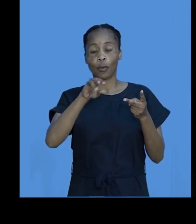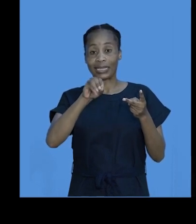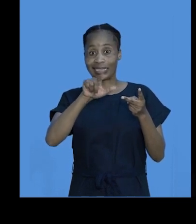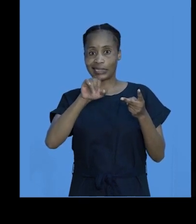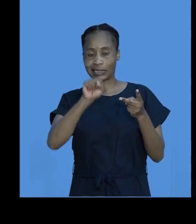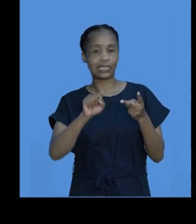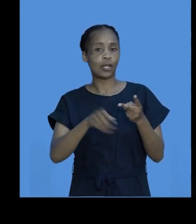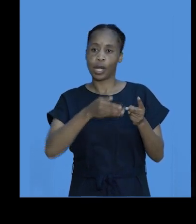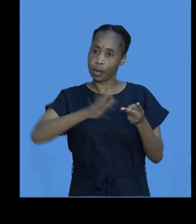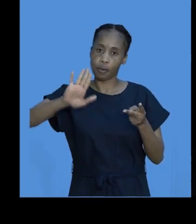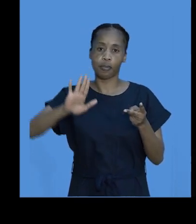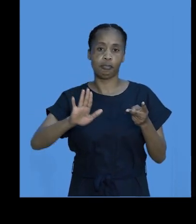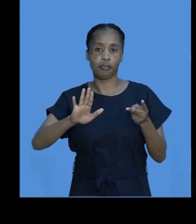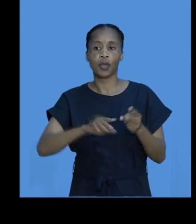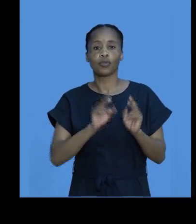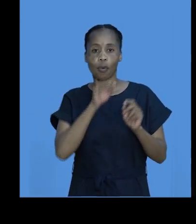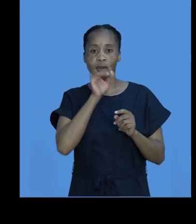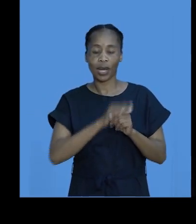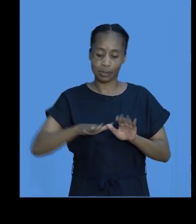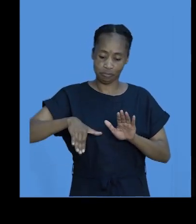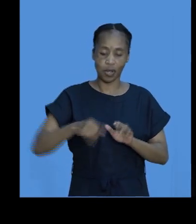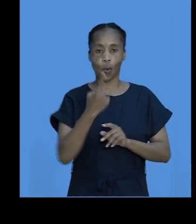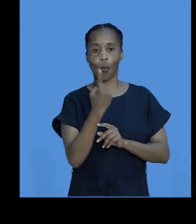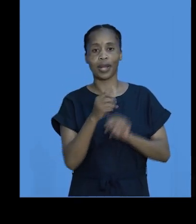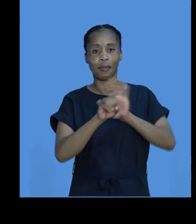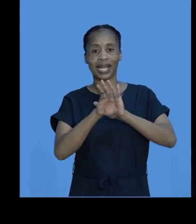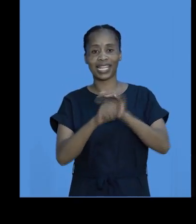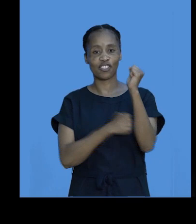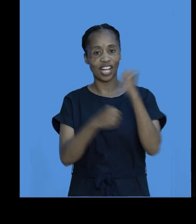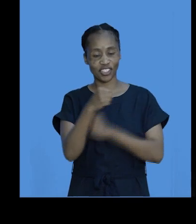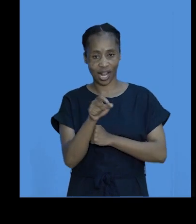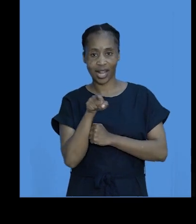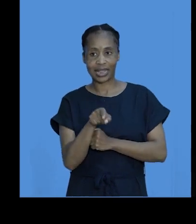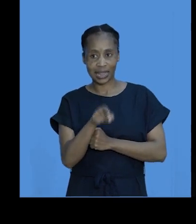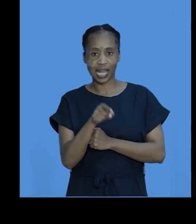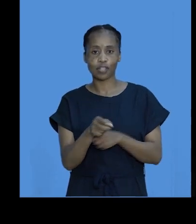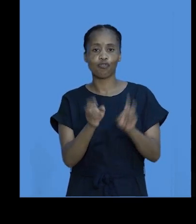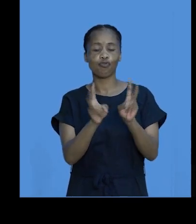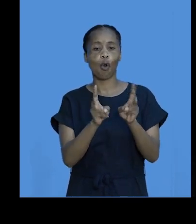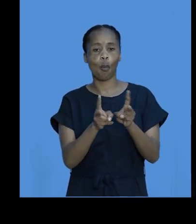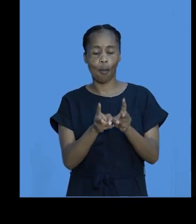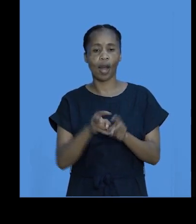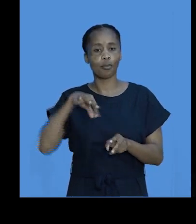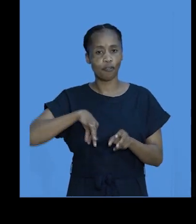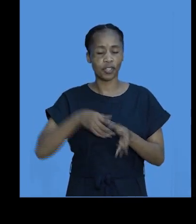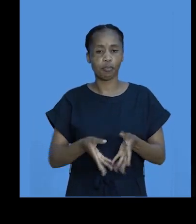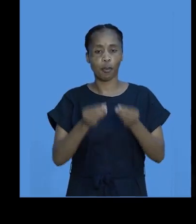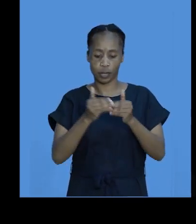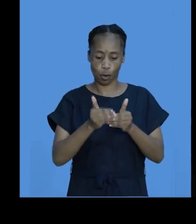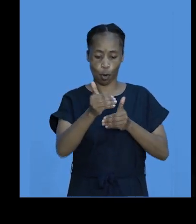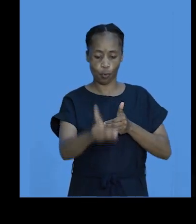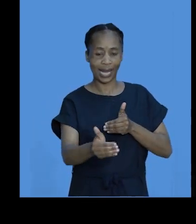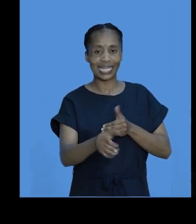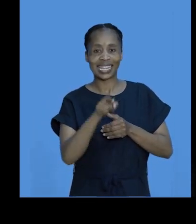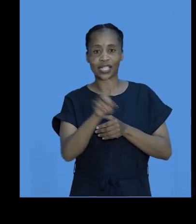experience economic profit in the long run there. So we are only left with one market structure that experiences normal